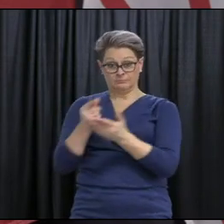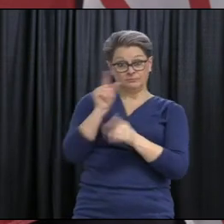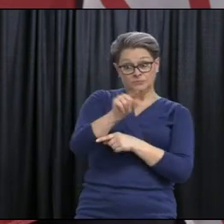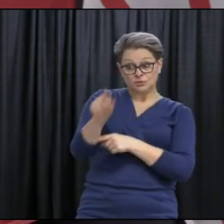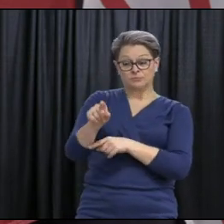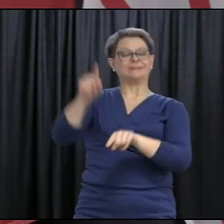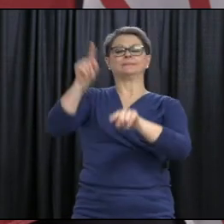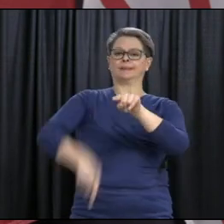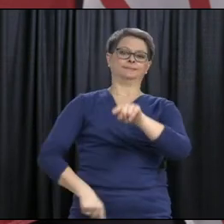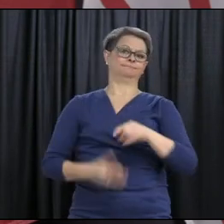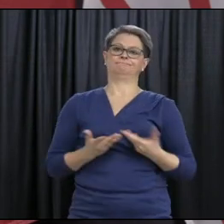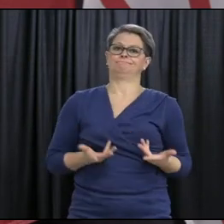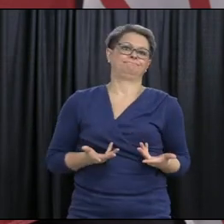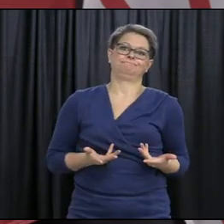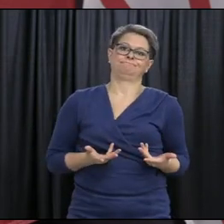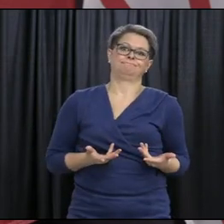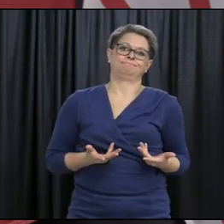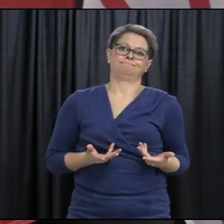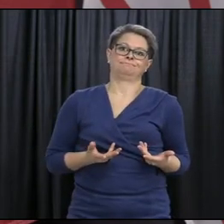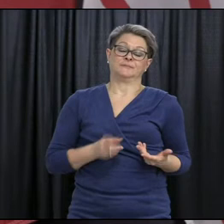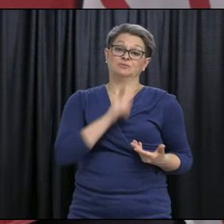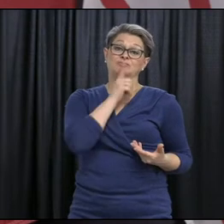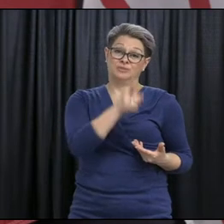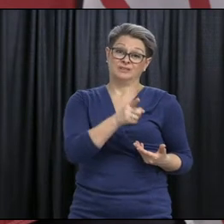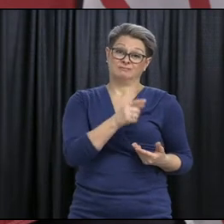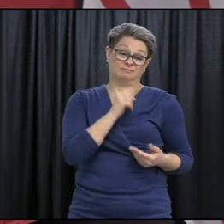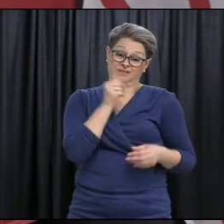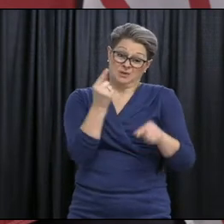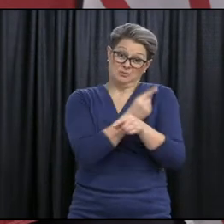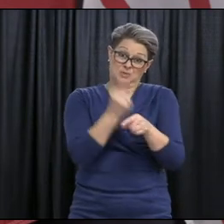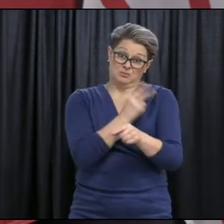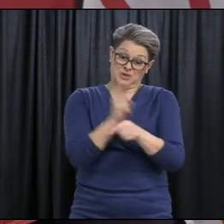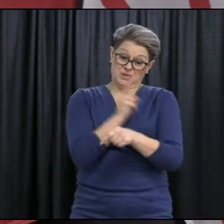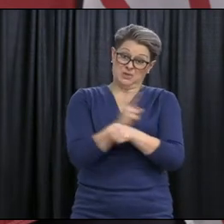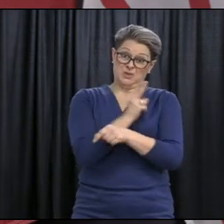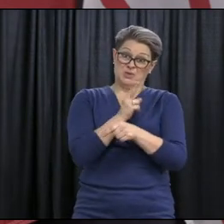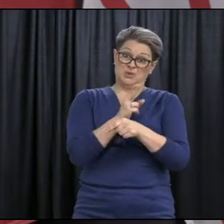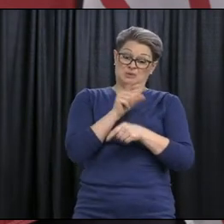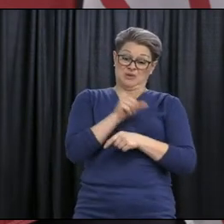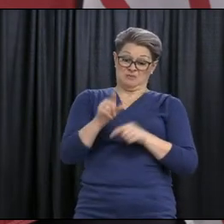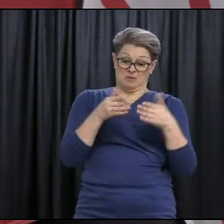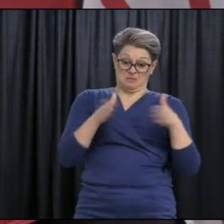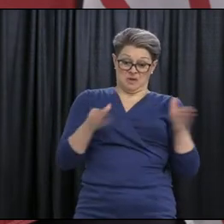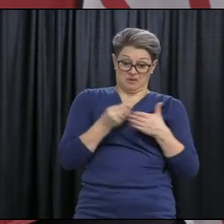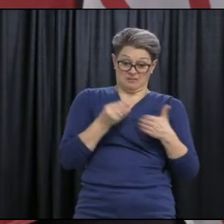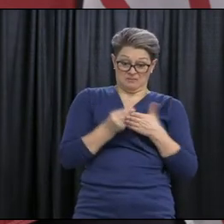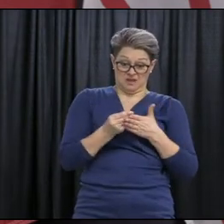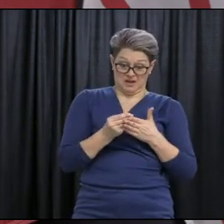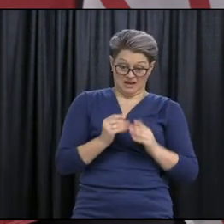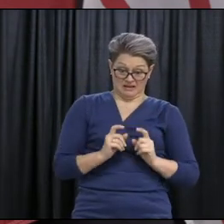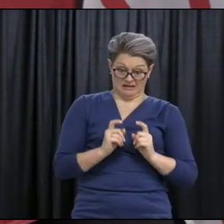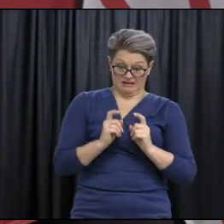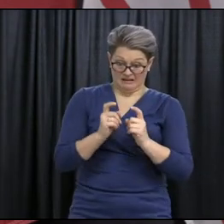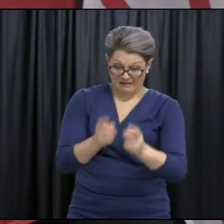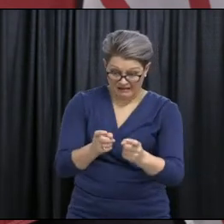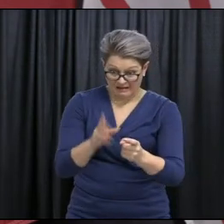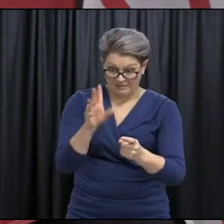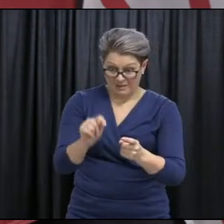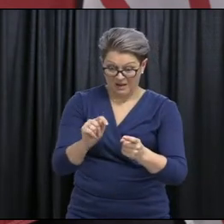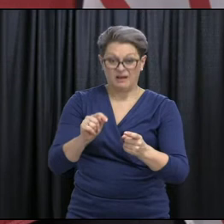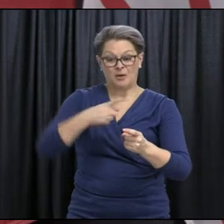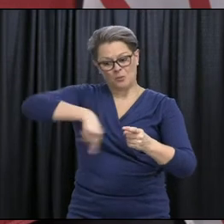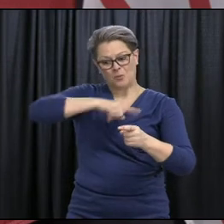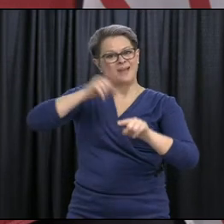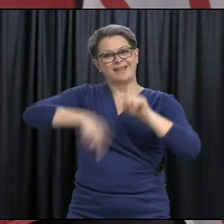attending. It would be inappropriate to use public funding to compensate services where there is no public